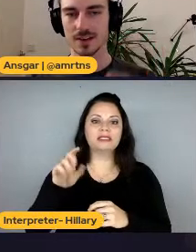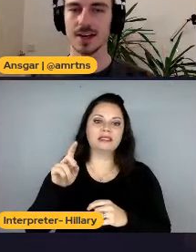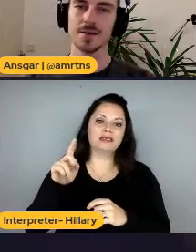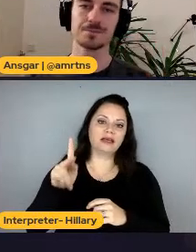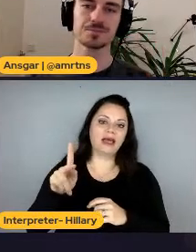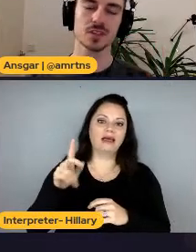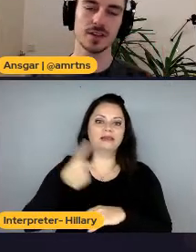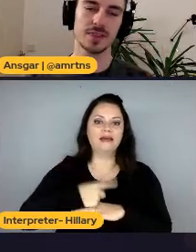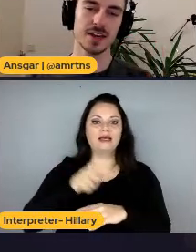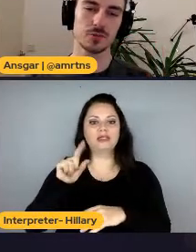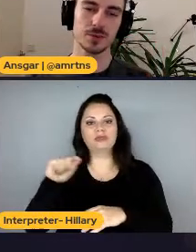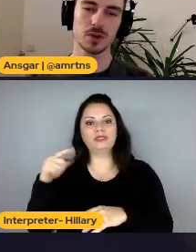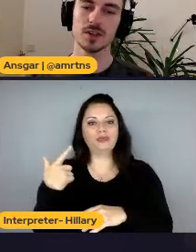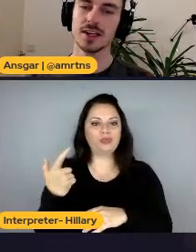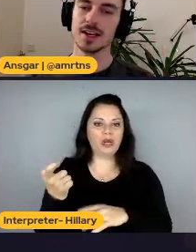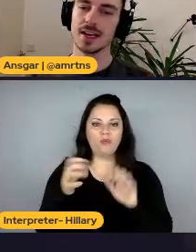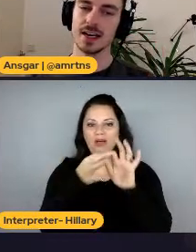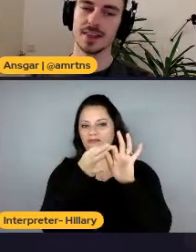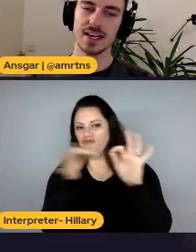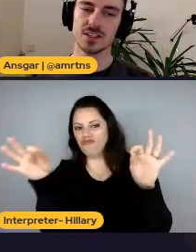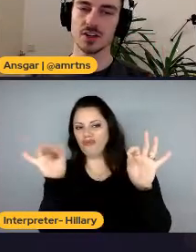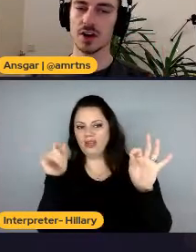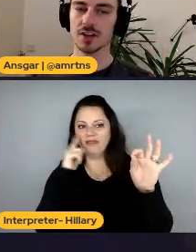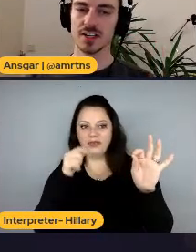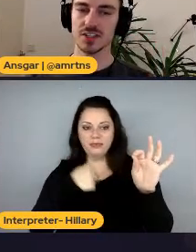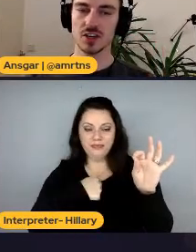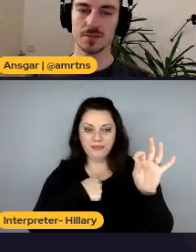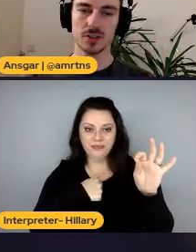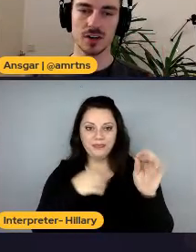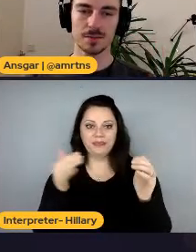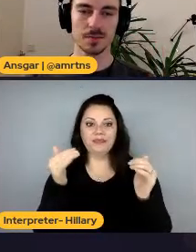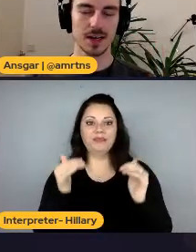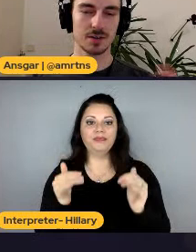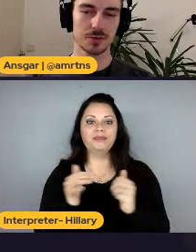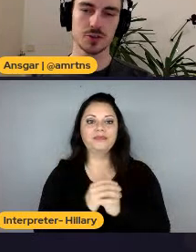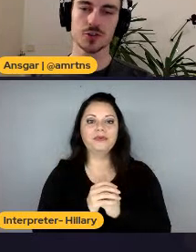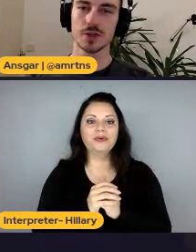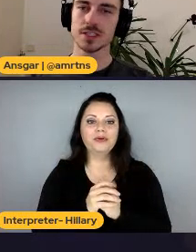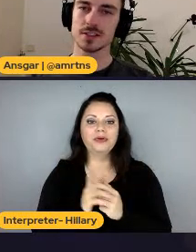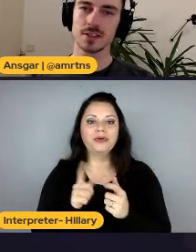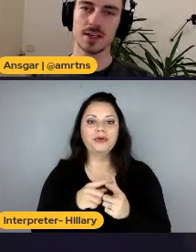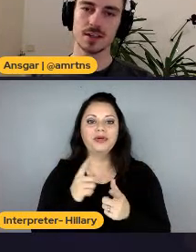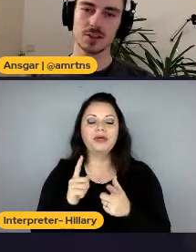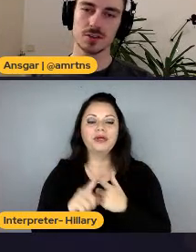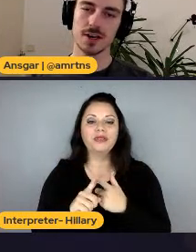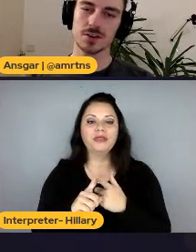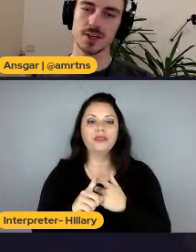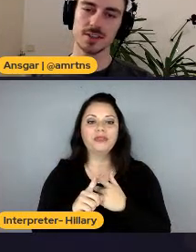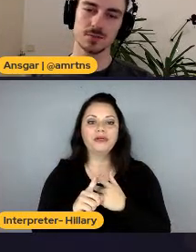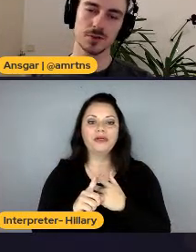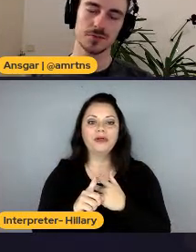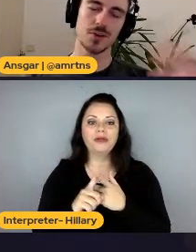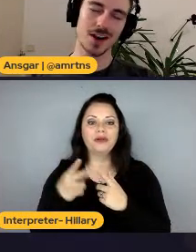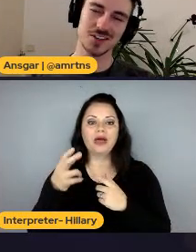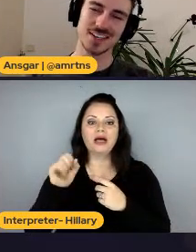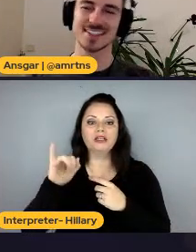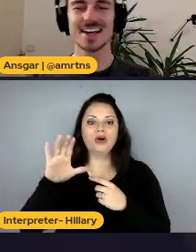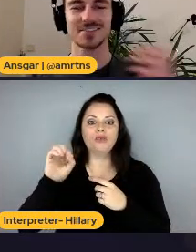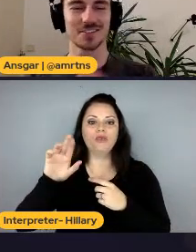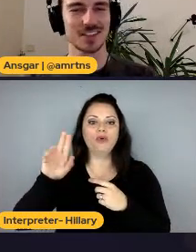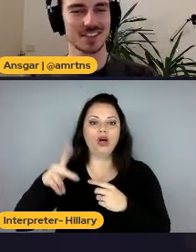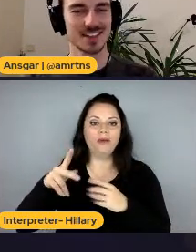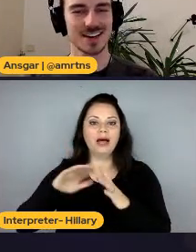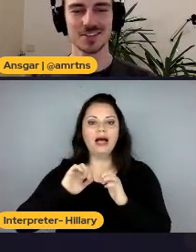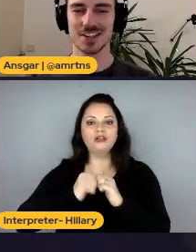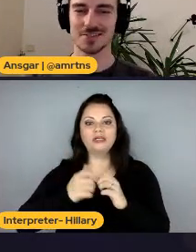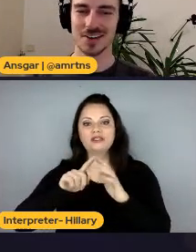2021 in that repo. There's learn.hashicorp.com with tutorials and how to get started